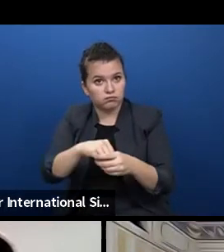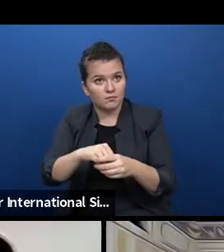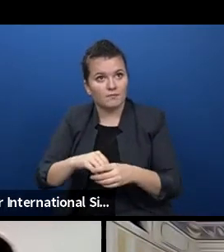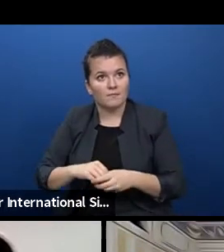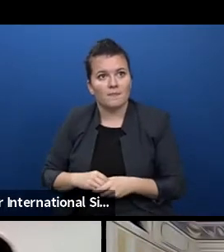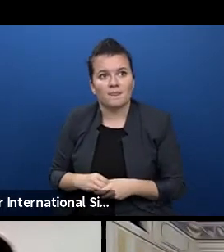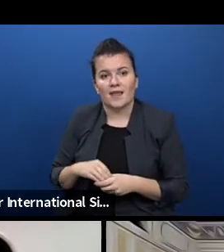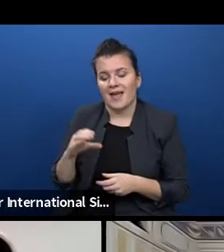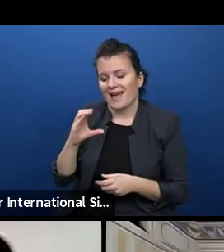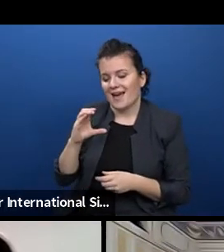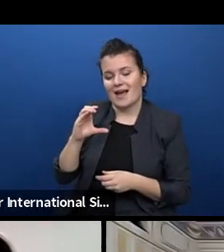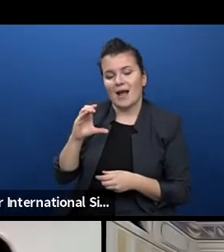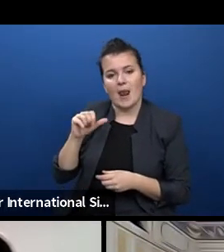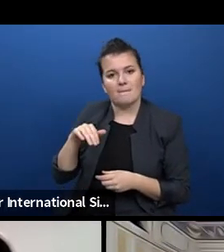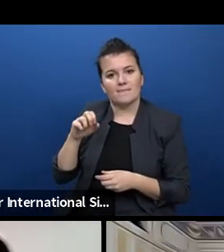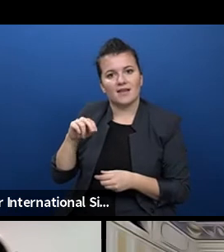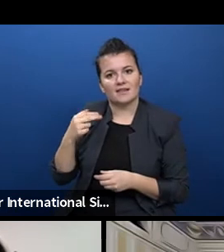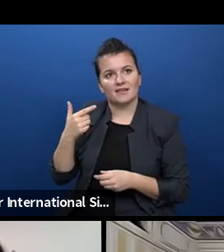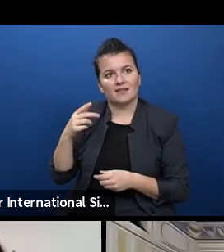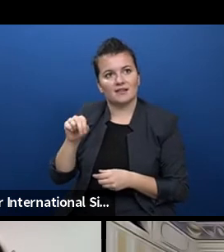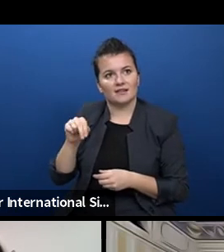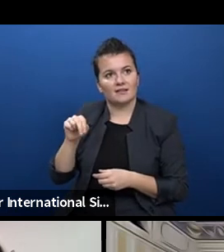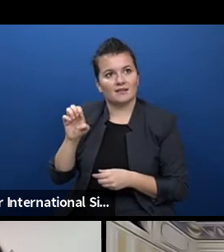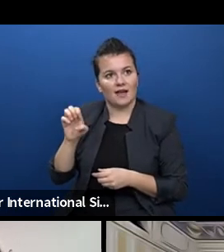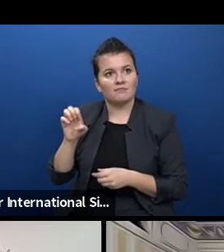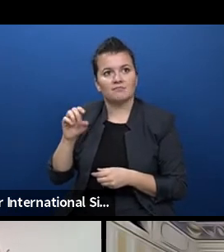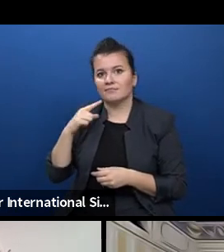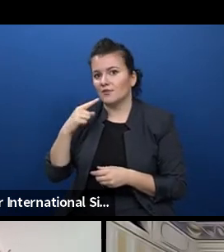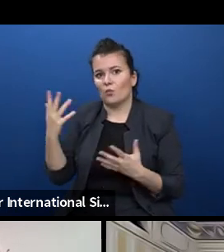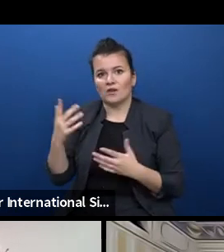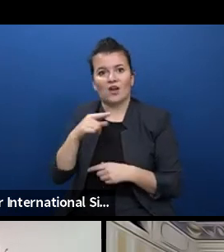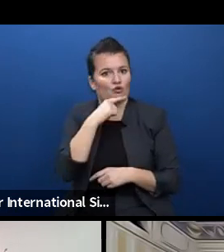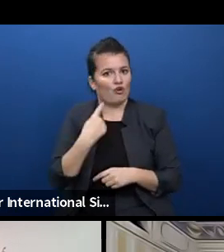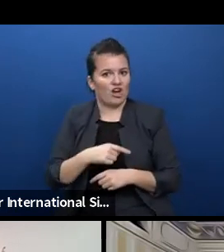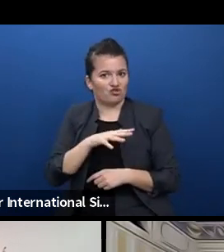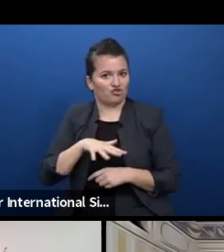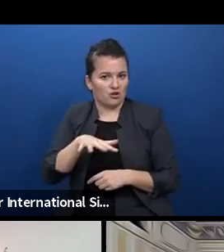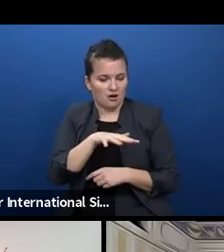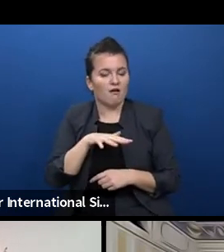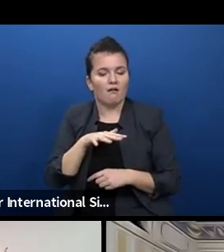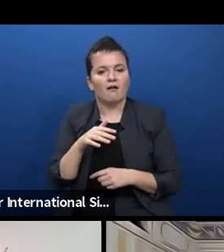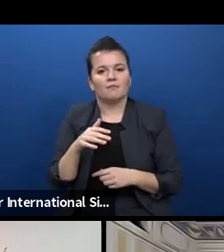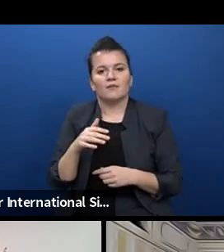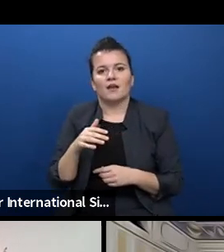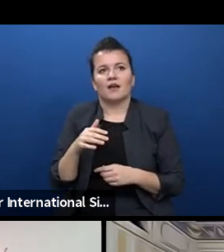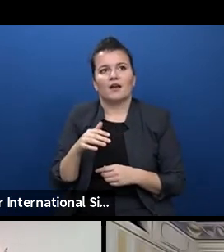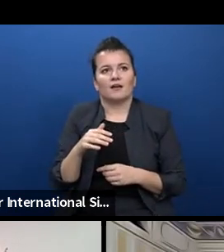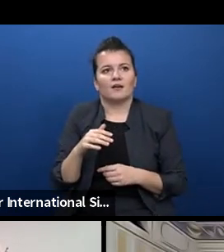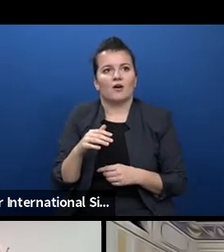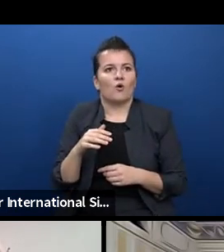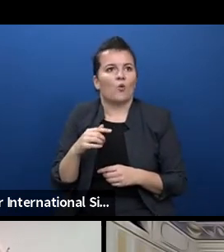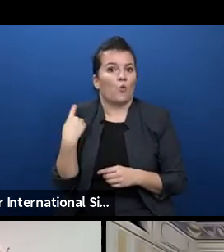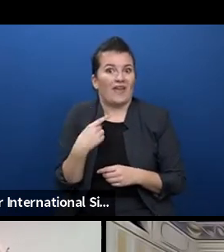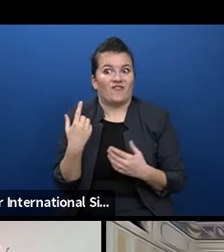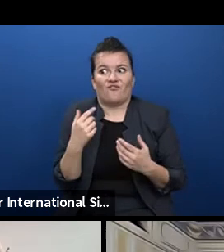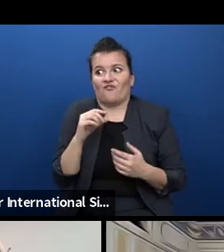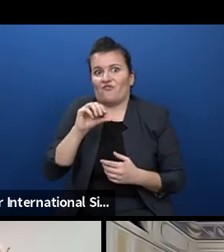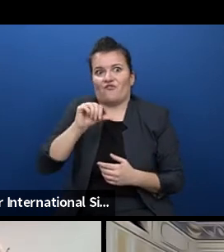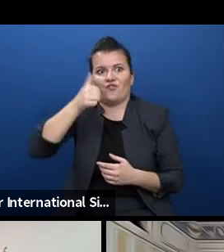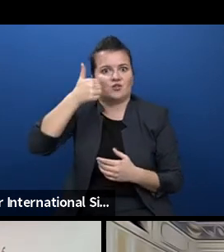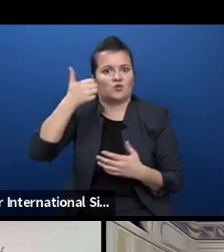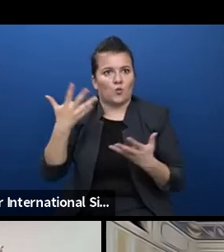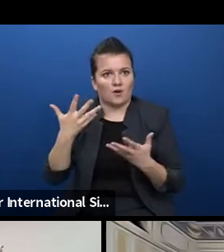I can start answering, and Rasa, if you want to complete. I think this is one of the of the first thing that we had to do also in this study,